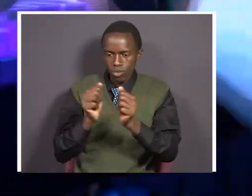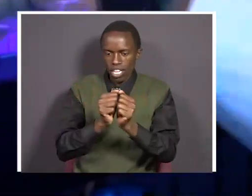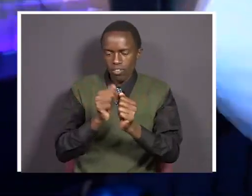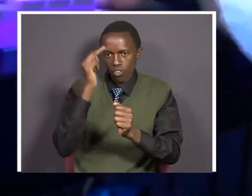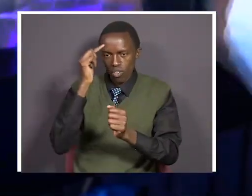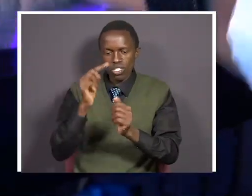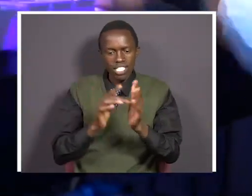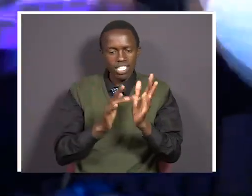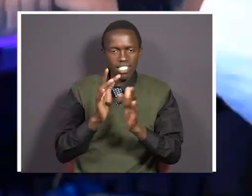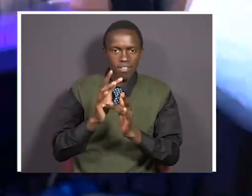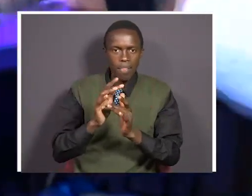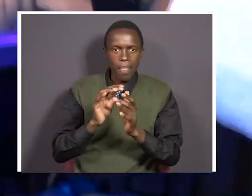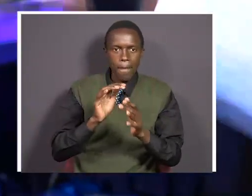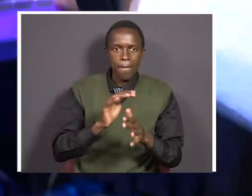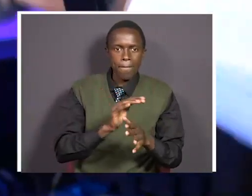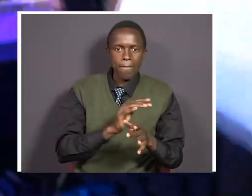Jesus.